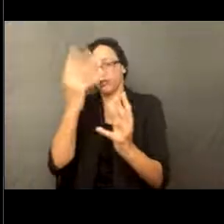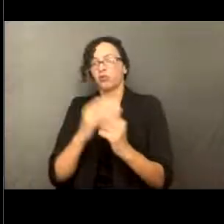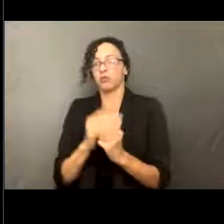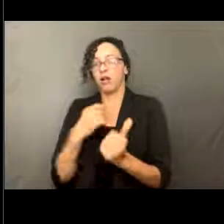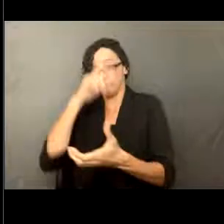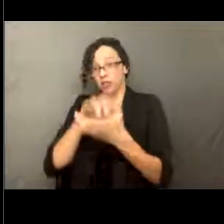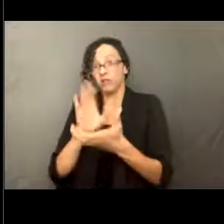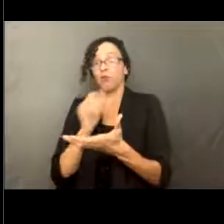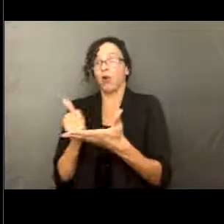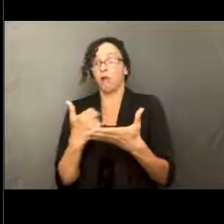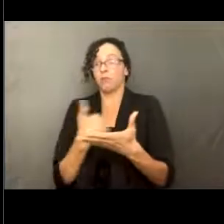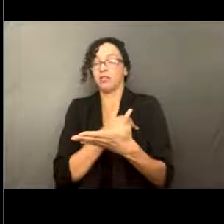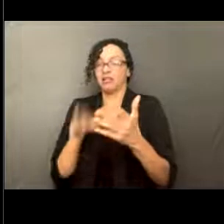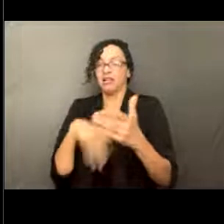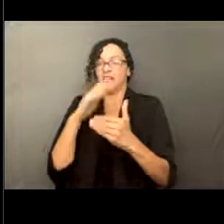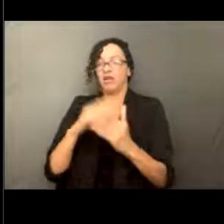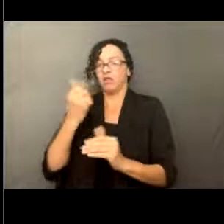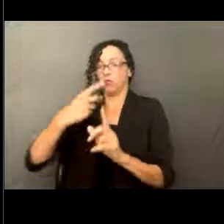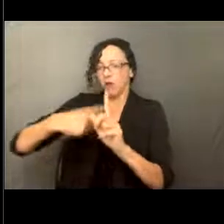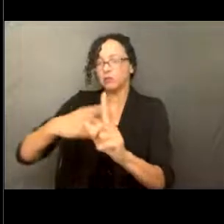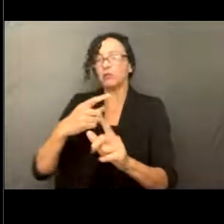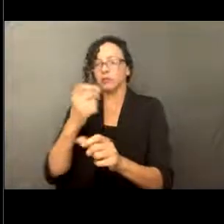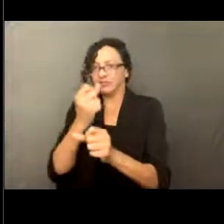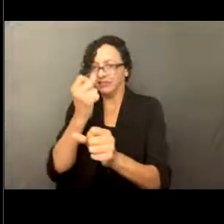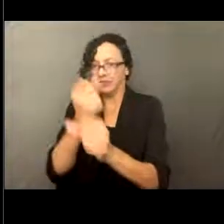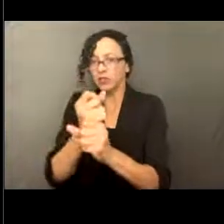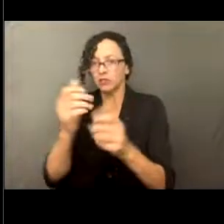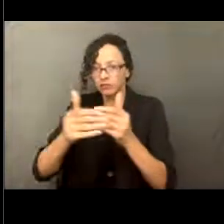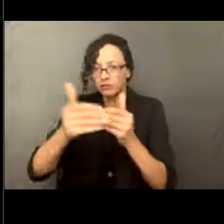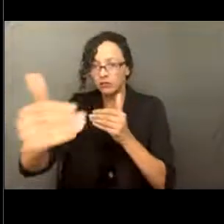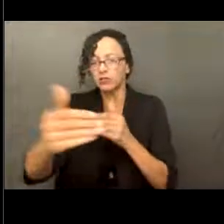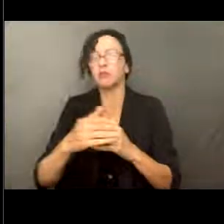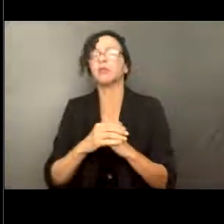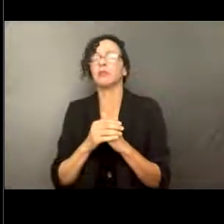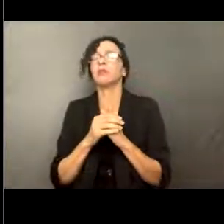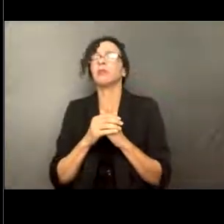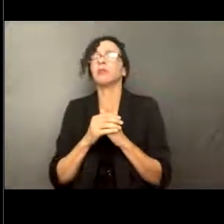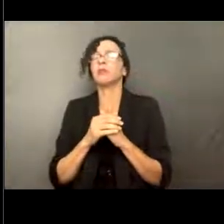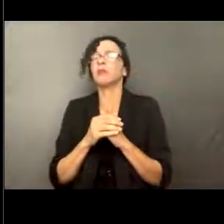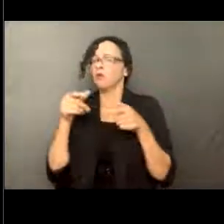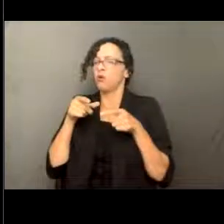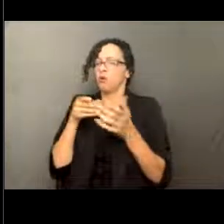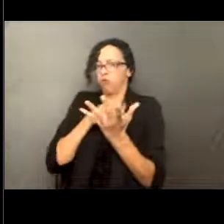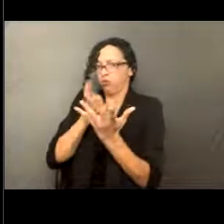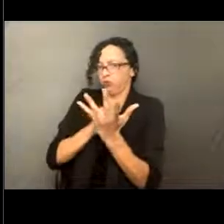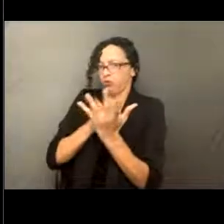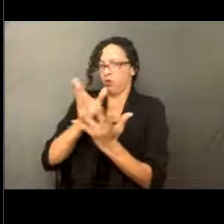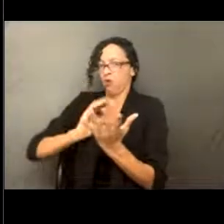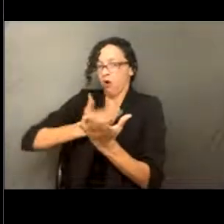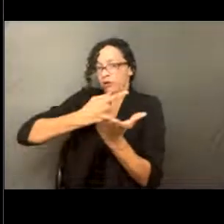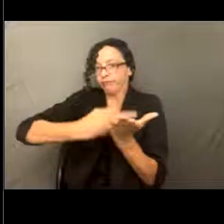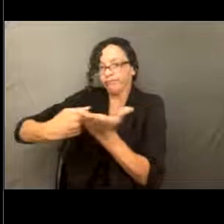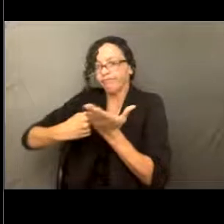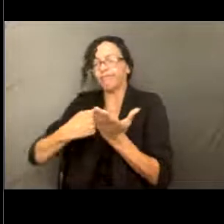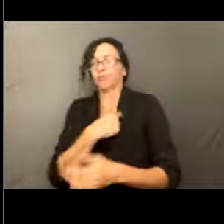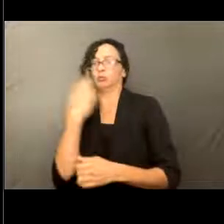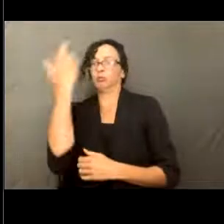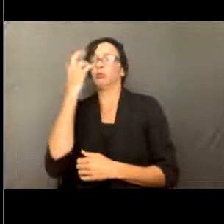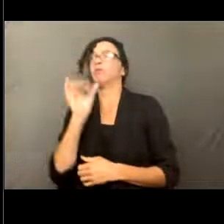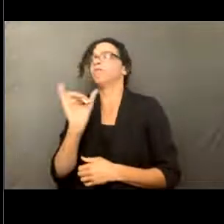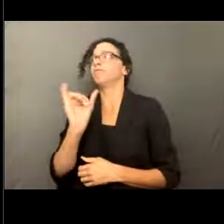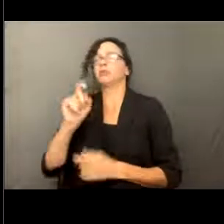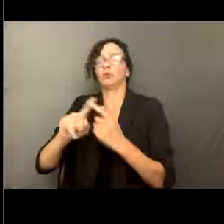This discussion helped us realize how much more coordination, again, that we need to do between all the entities